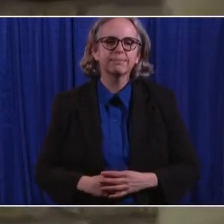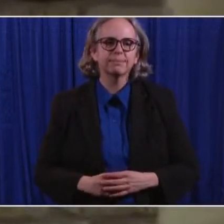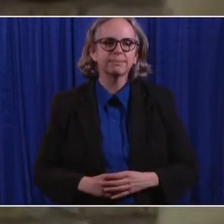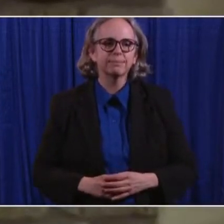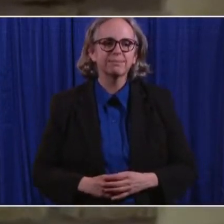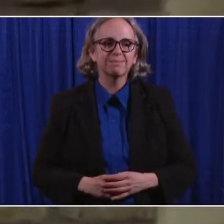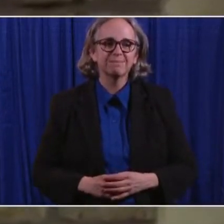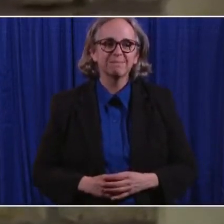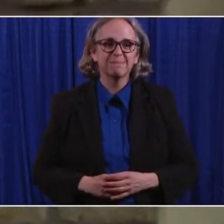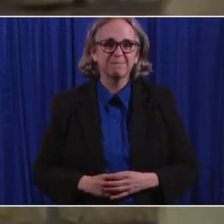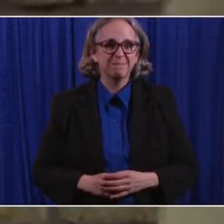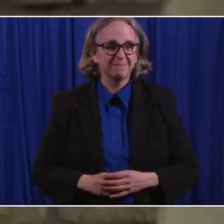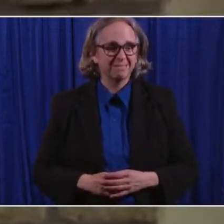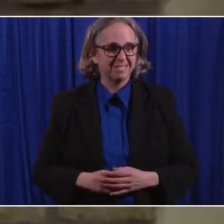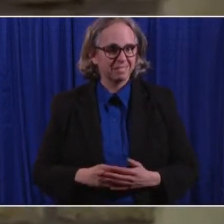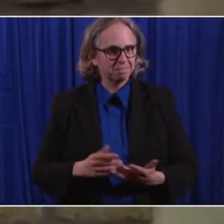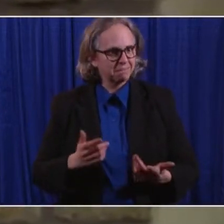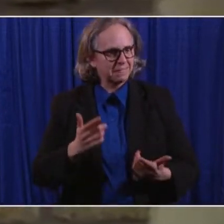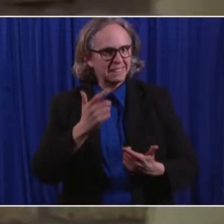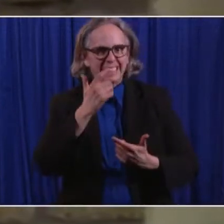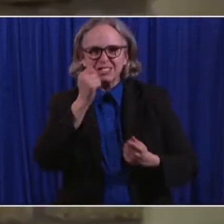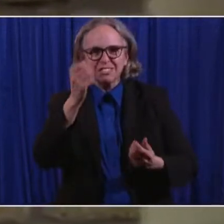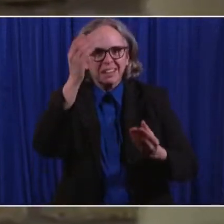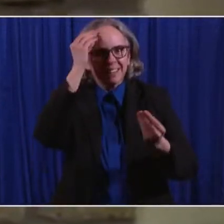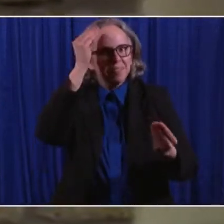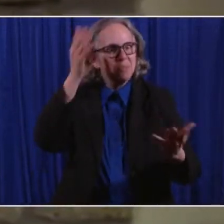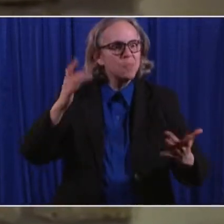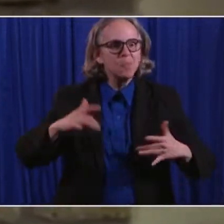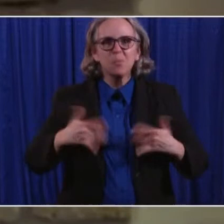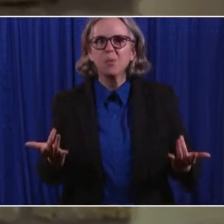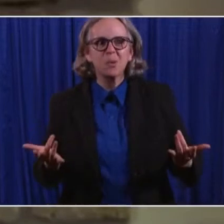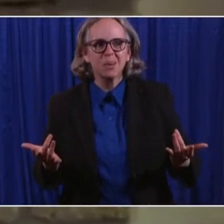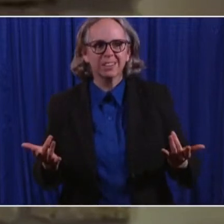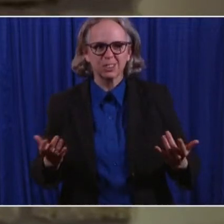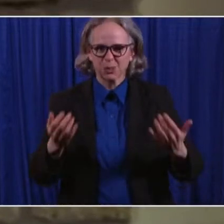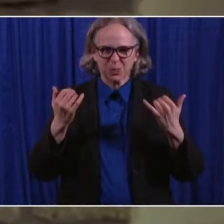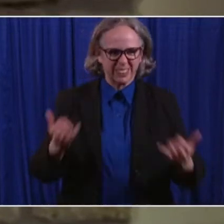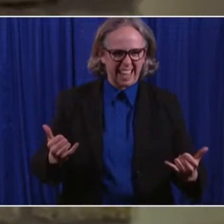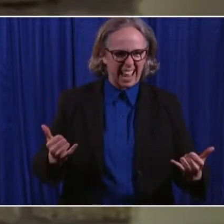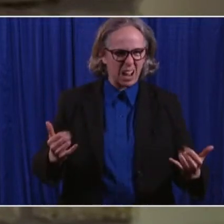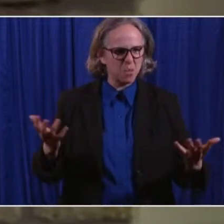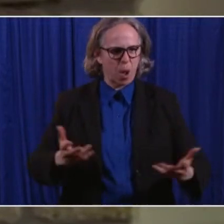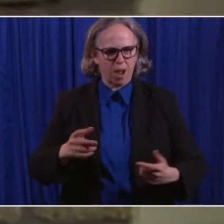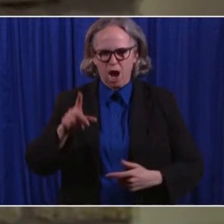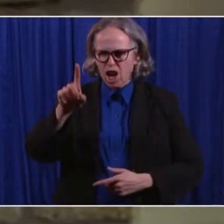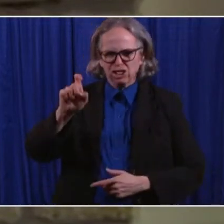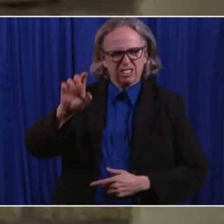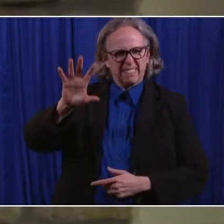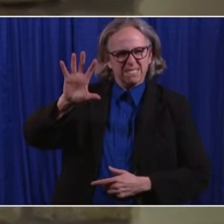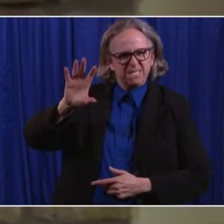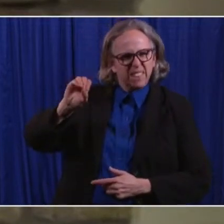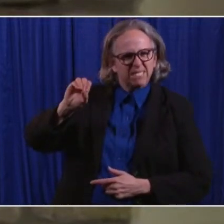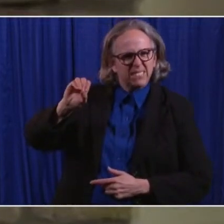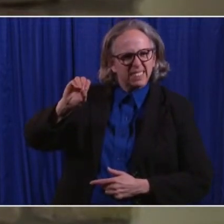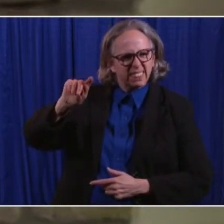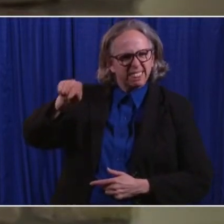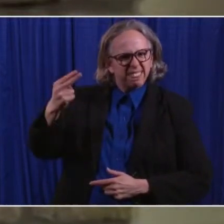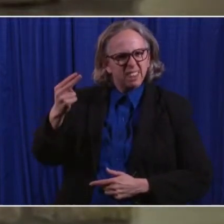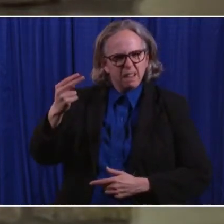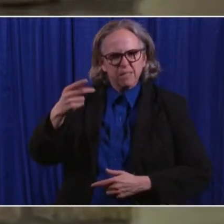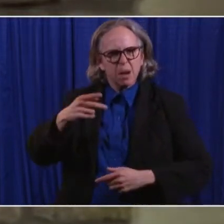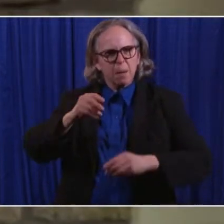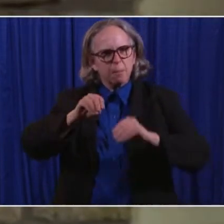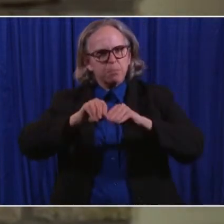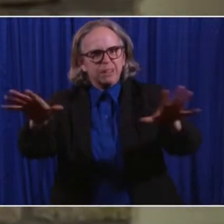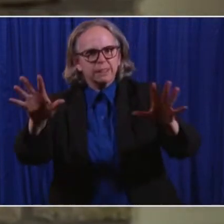Interesting piece of trivia. Today marks the 150th press conference that we have done since